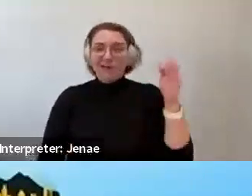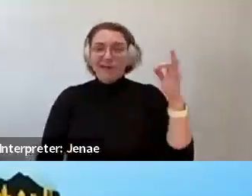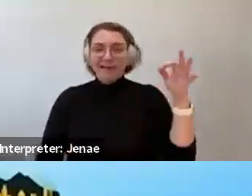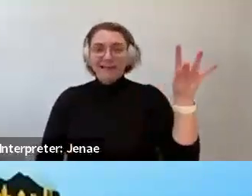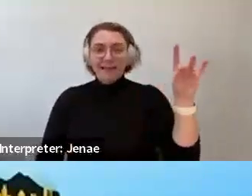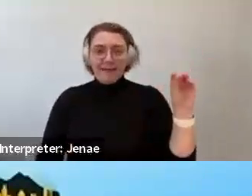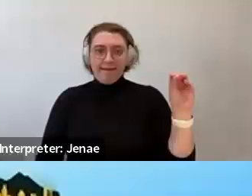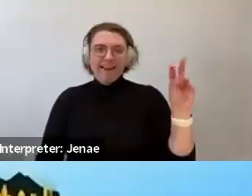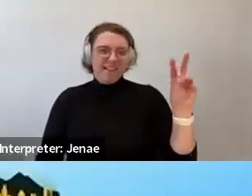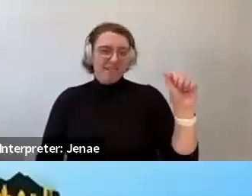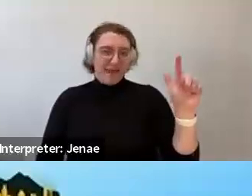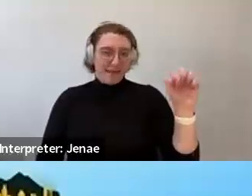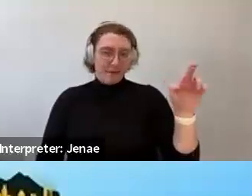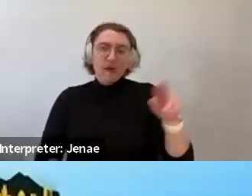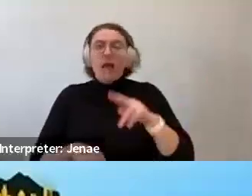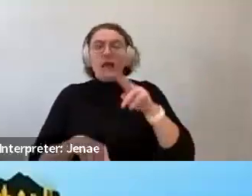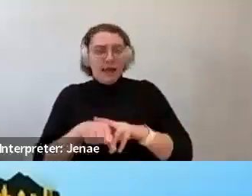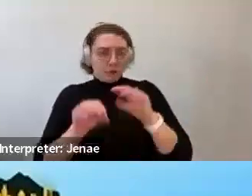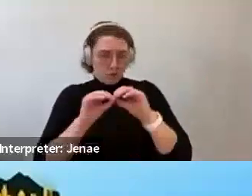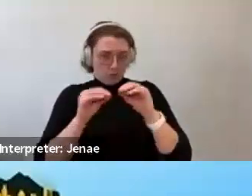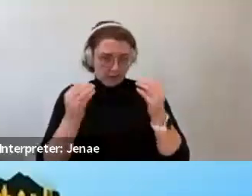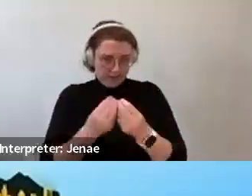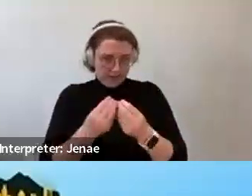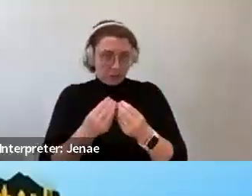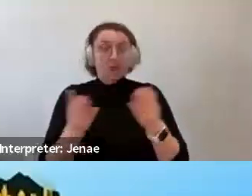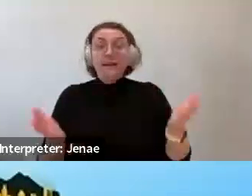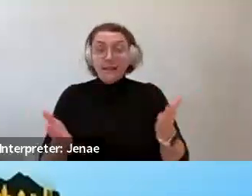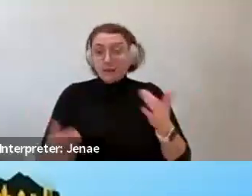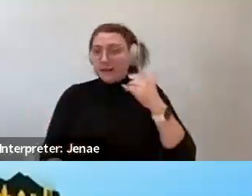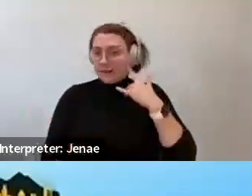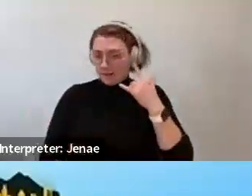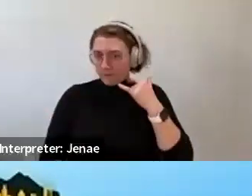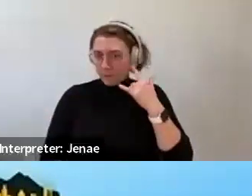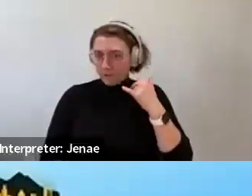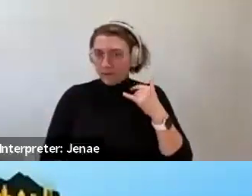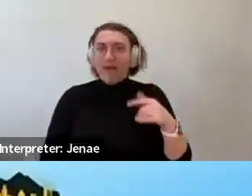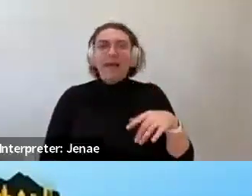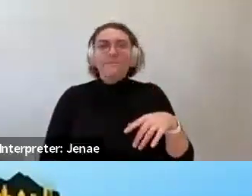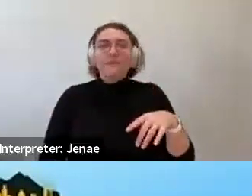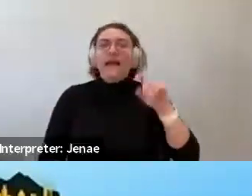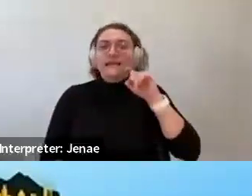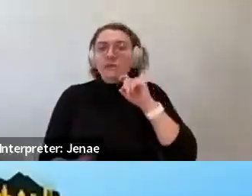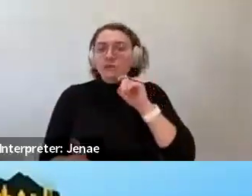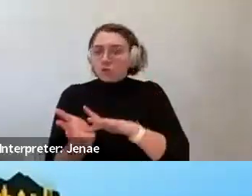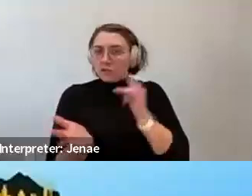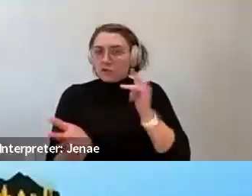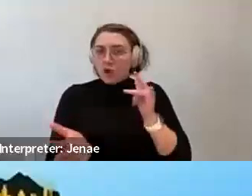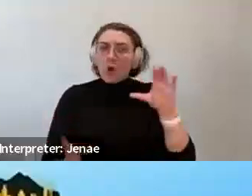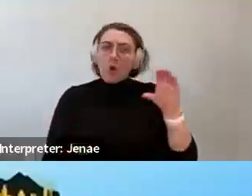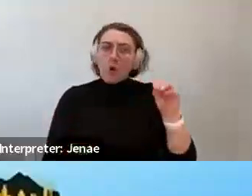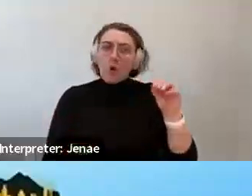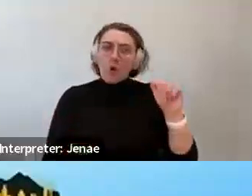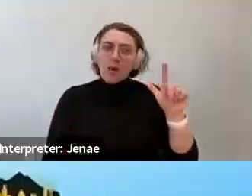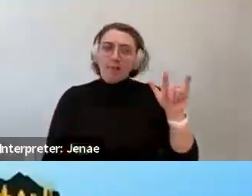It is a national organization, and here in California, it is the Sexual Assault Coalition, committed